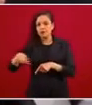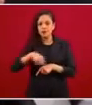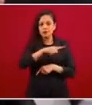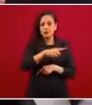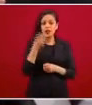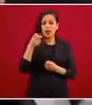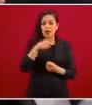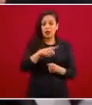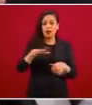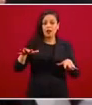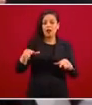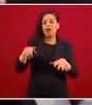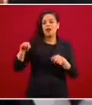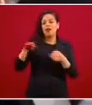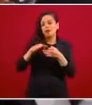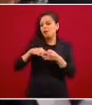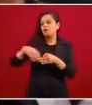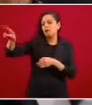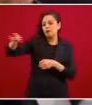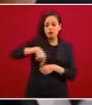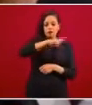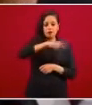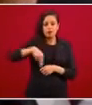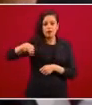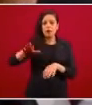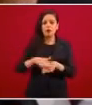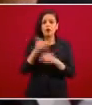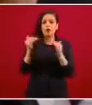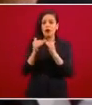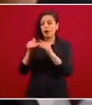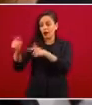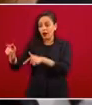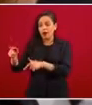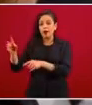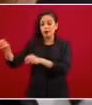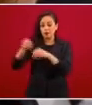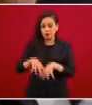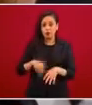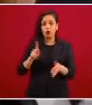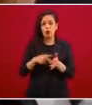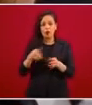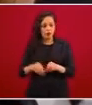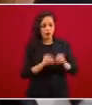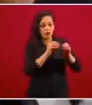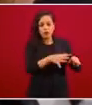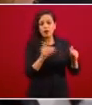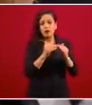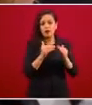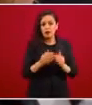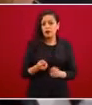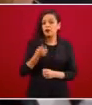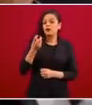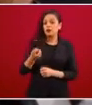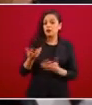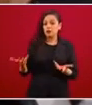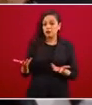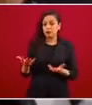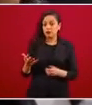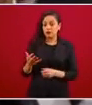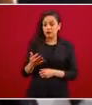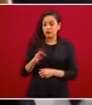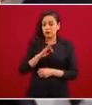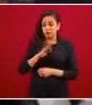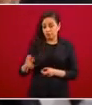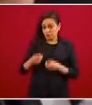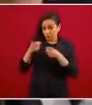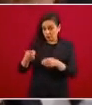have to go to the other parent's home? Is there a risk involved in this process? Because the attorneys